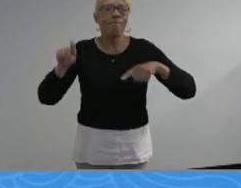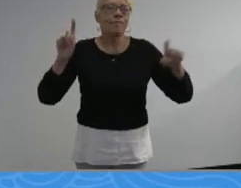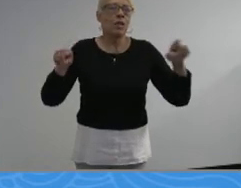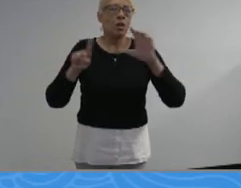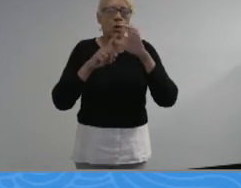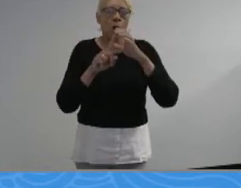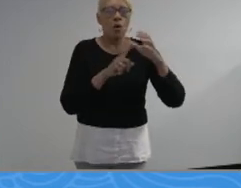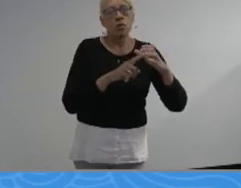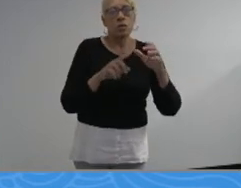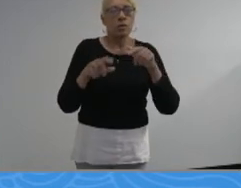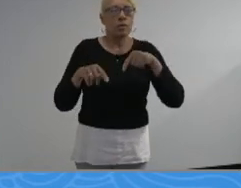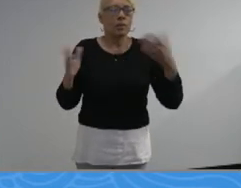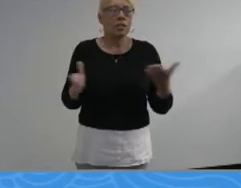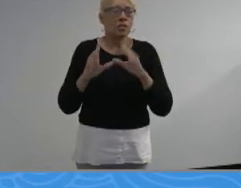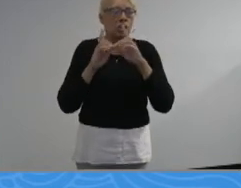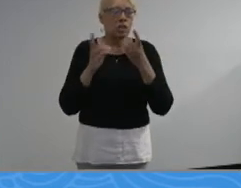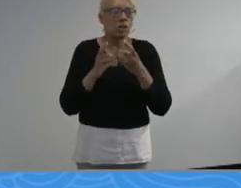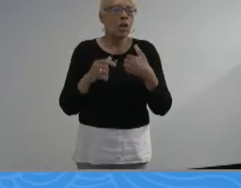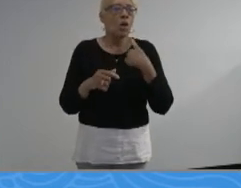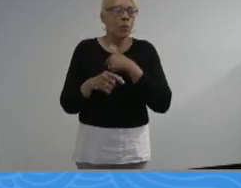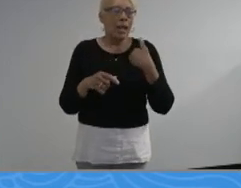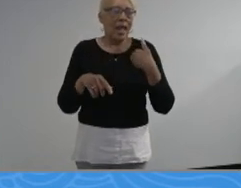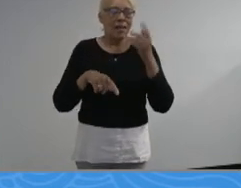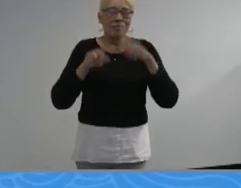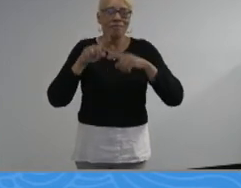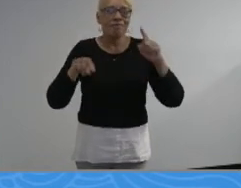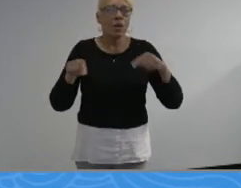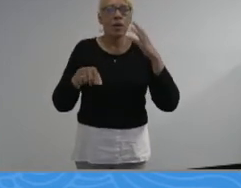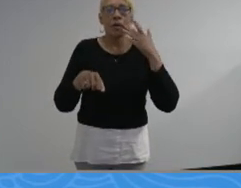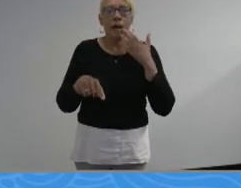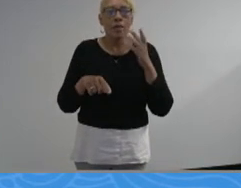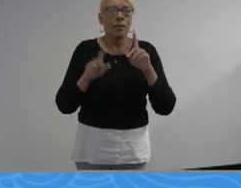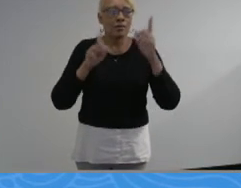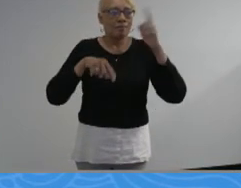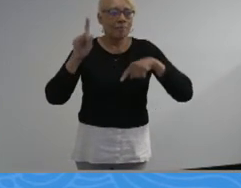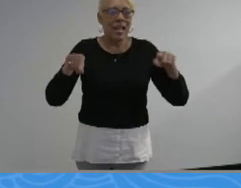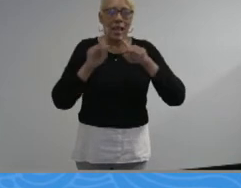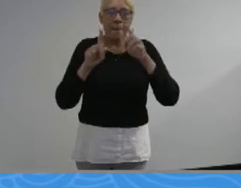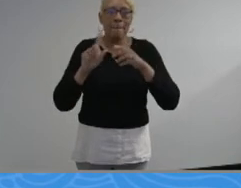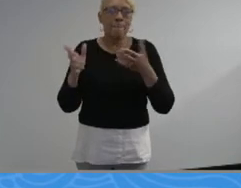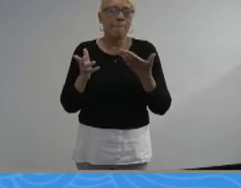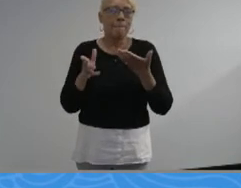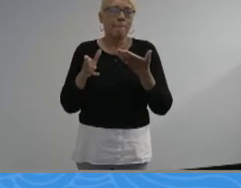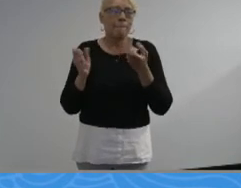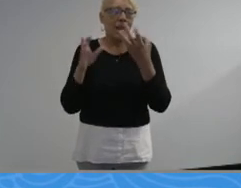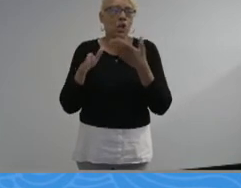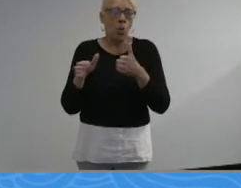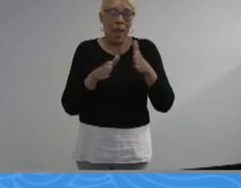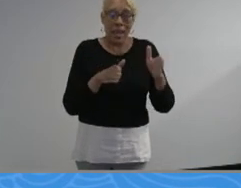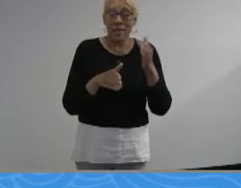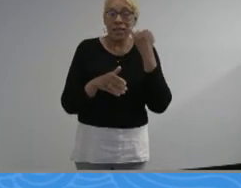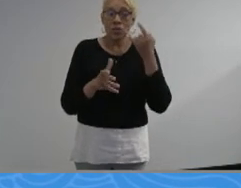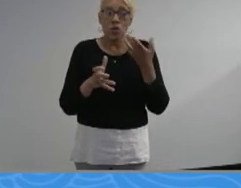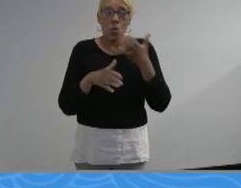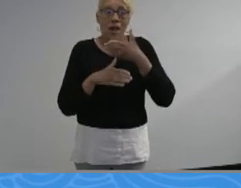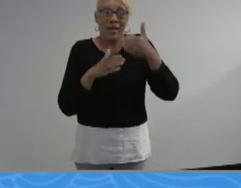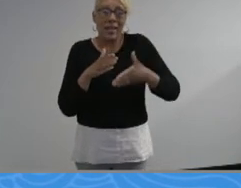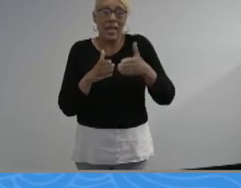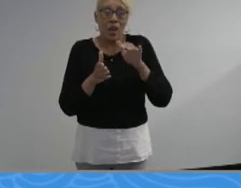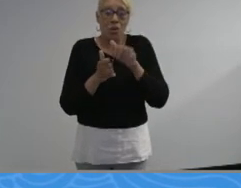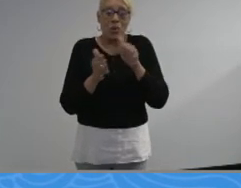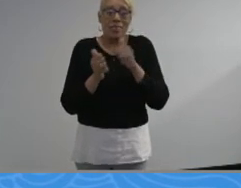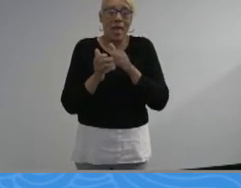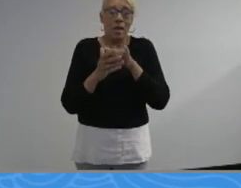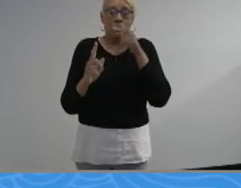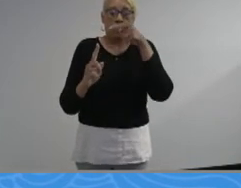have high populations of students of color, diversity in so many ways. So if you would like to end on that note, thank you. Thank you for